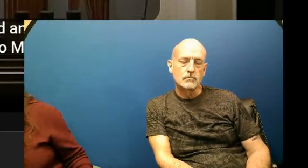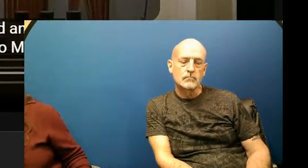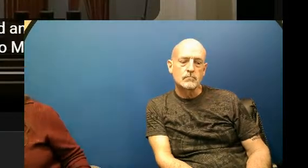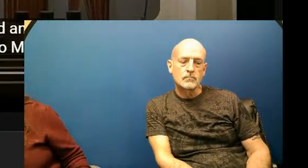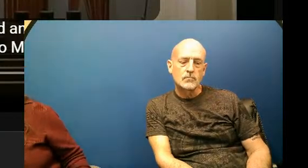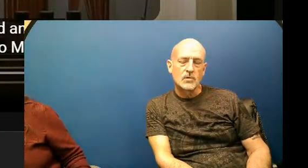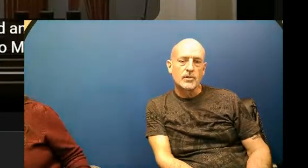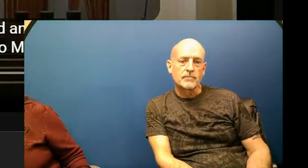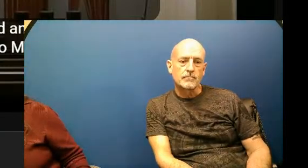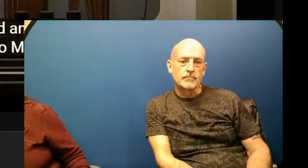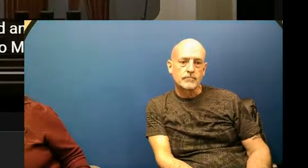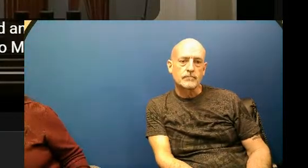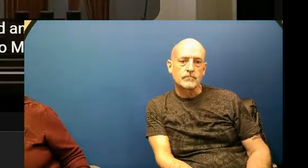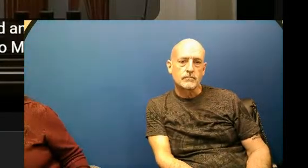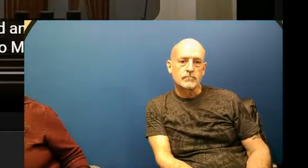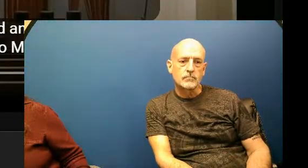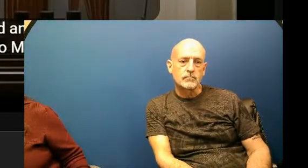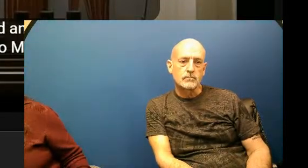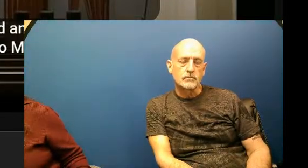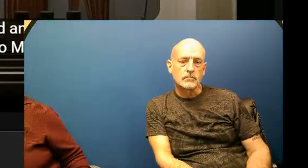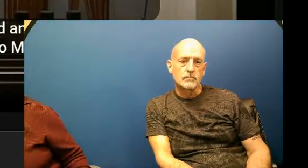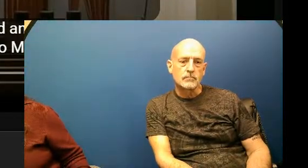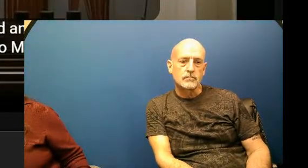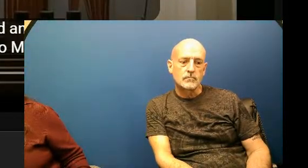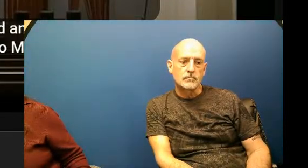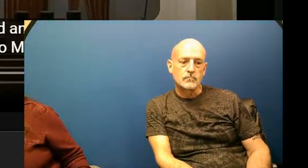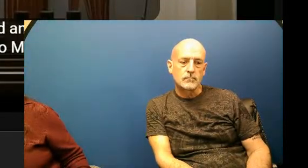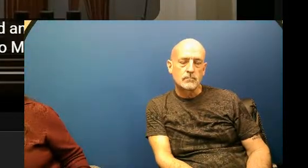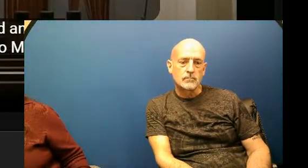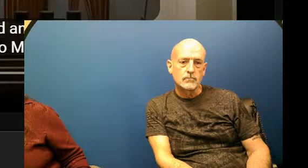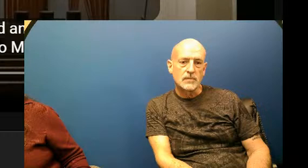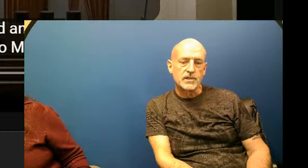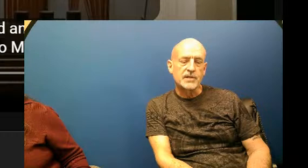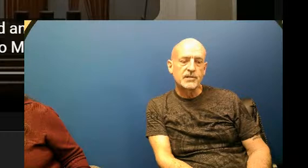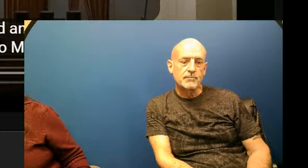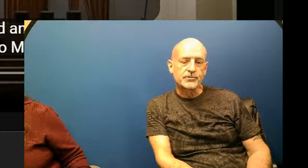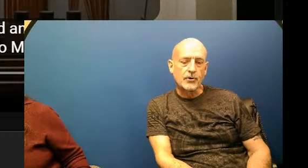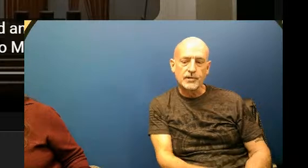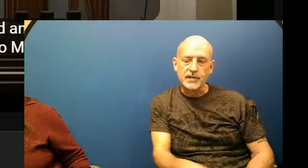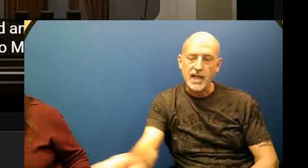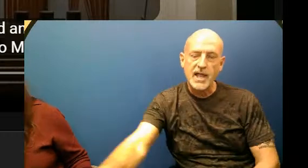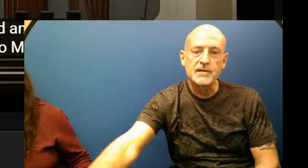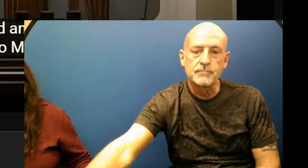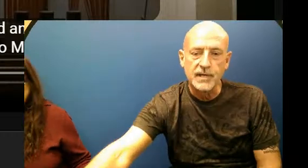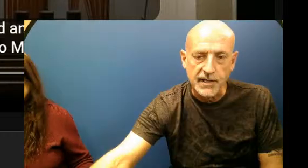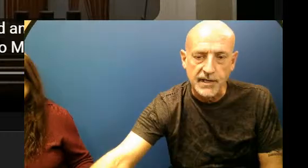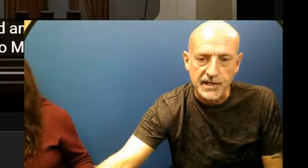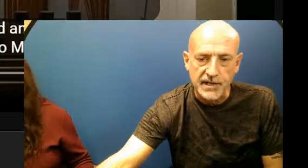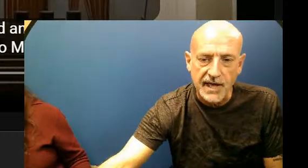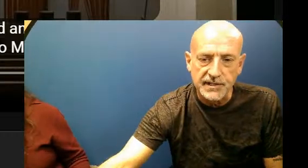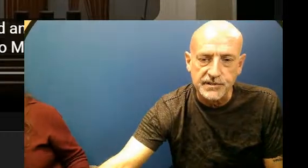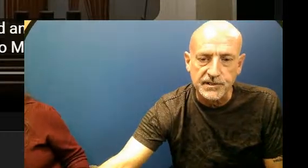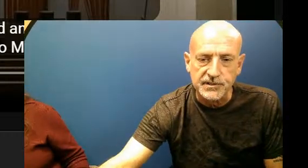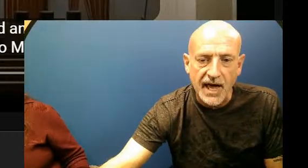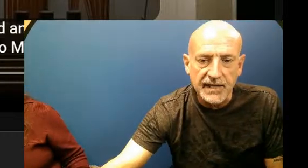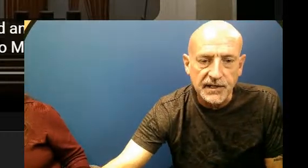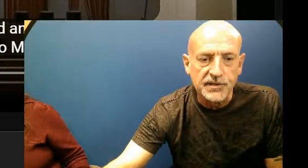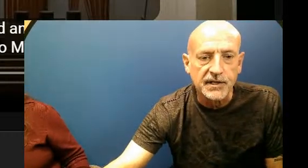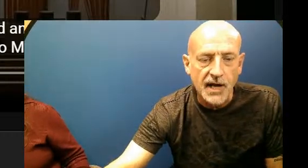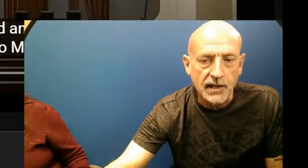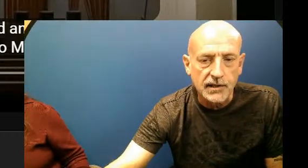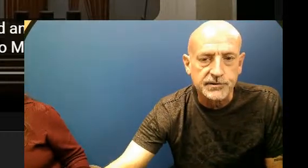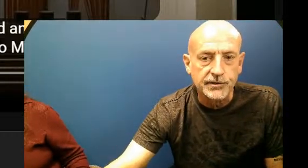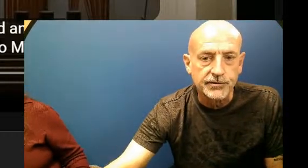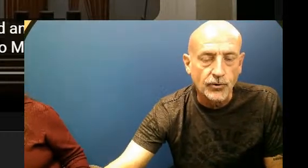Amendment scrutiny by anybody. That cannot possibly be the case. yes, it most certainly can be the case, position. and that is exactly